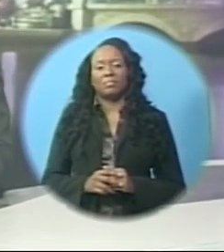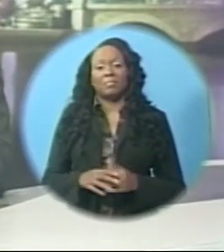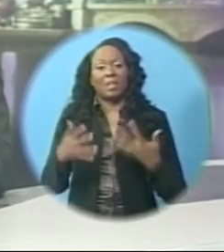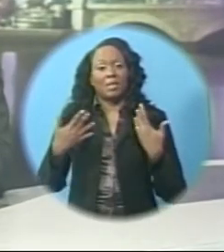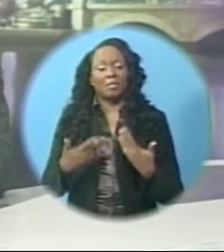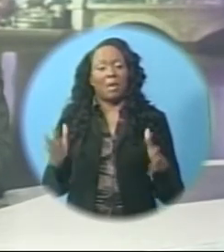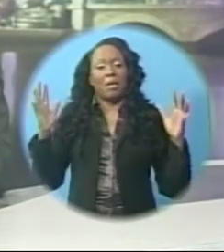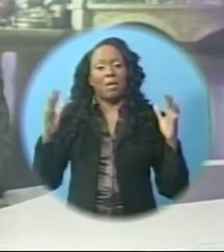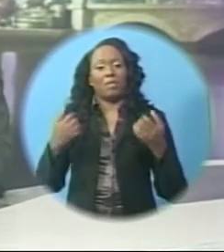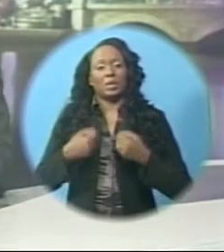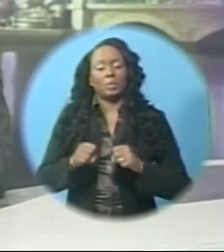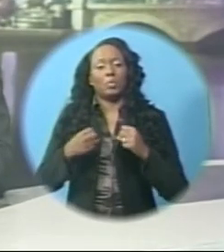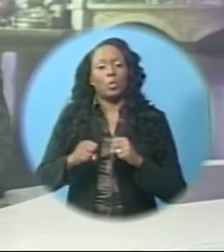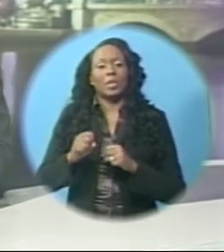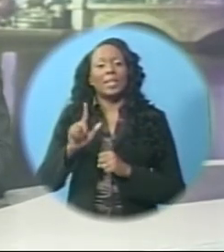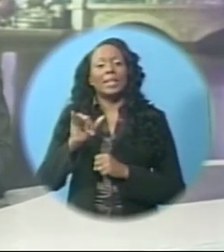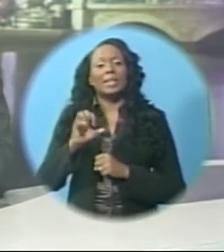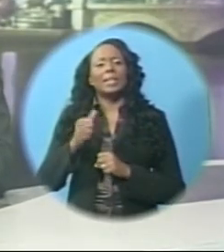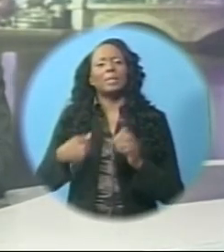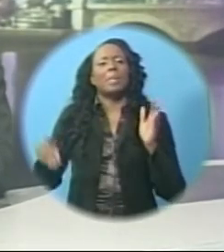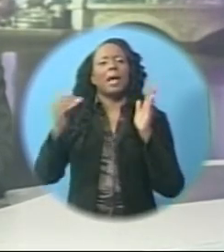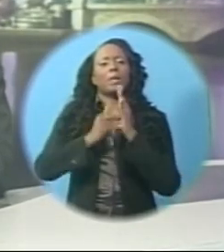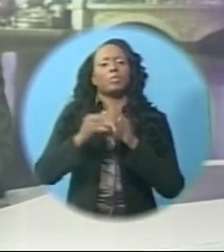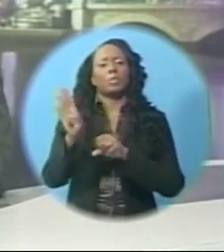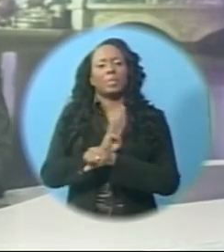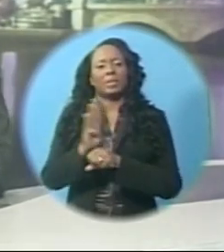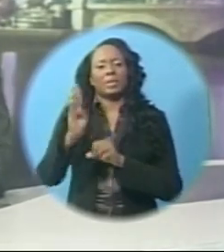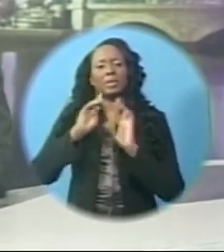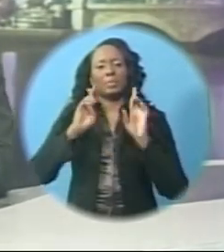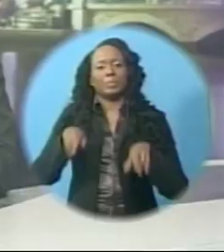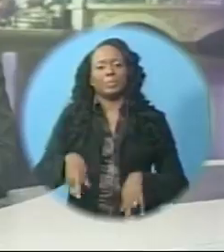And that's it for sports. Lisa returns with the business news.